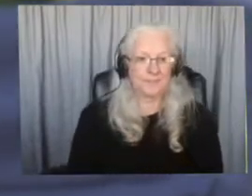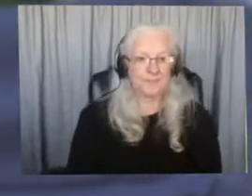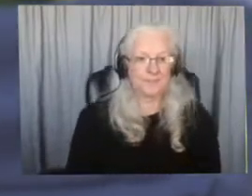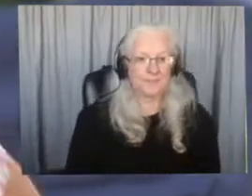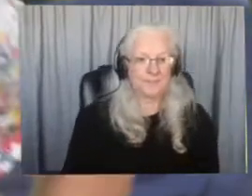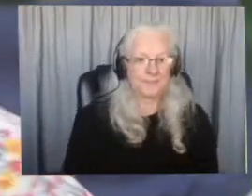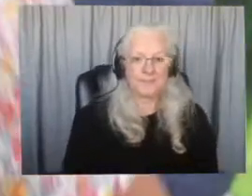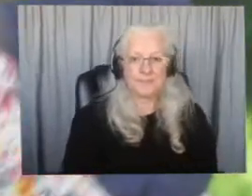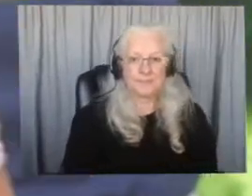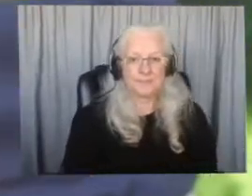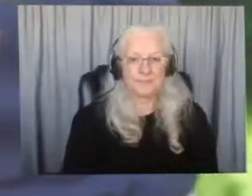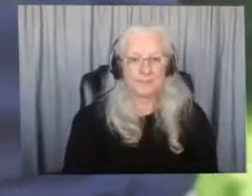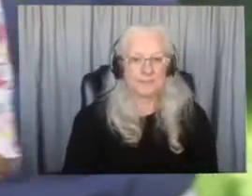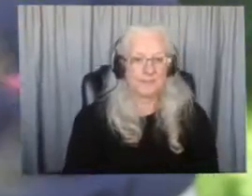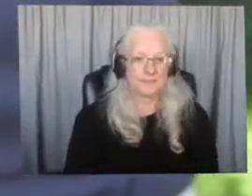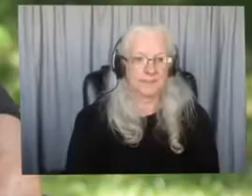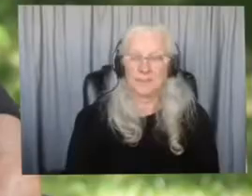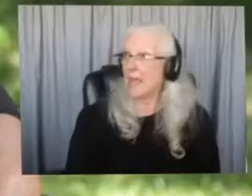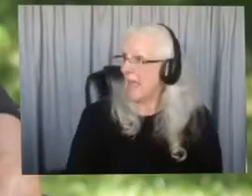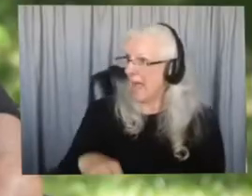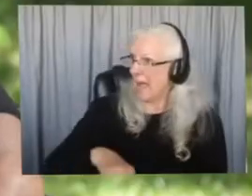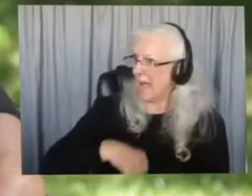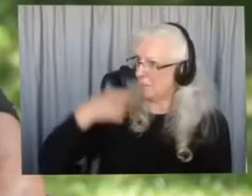I'm proud of you, Rose.